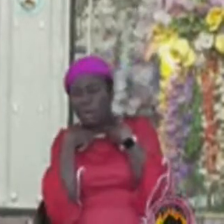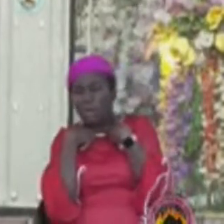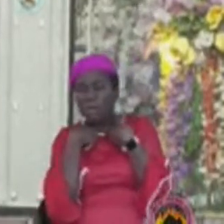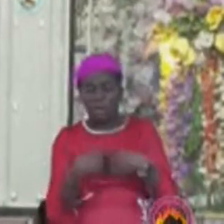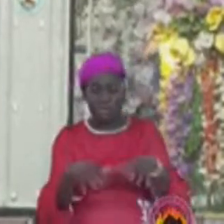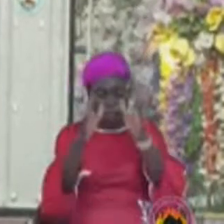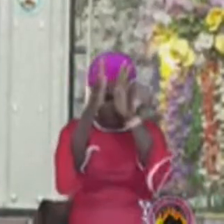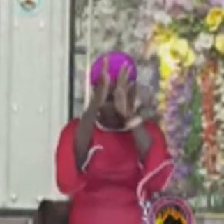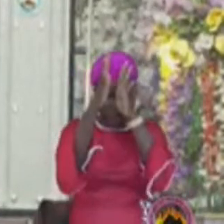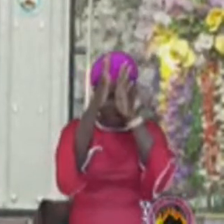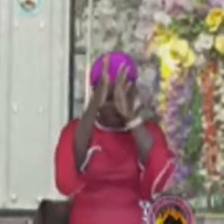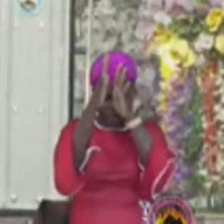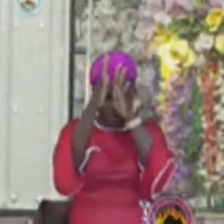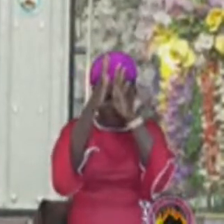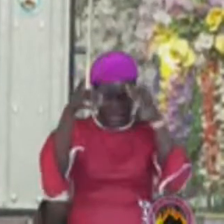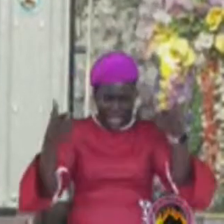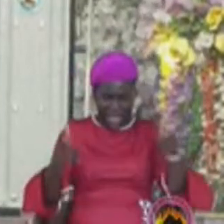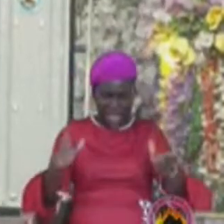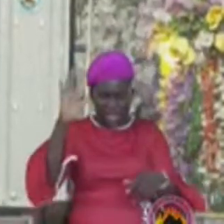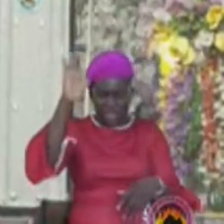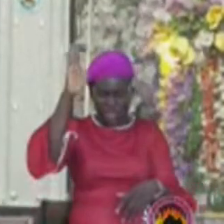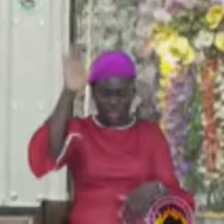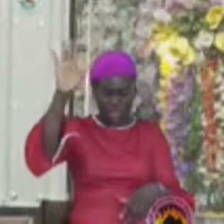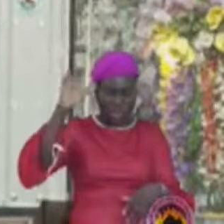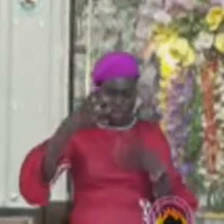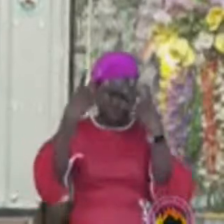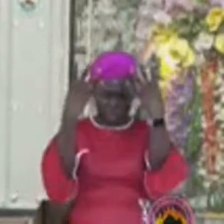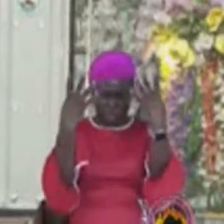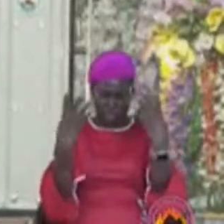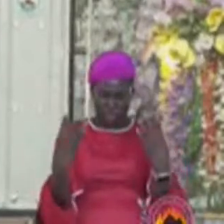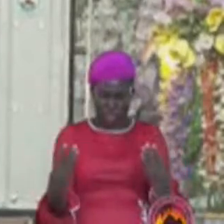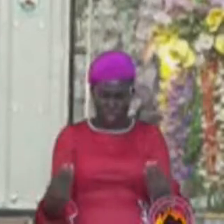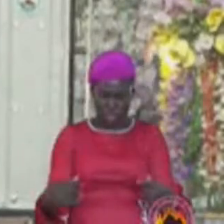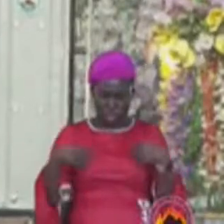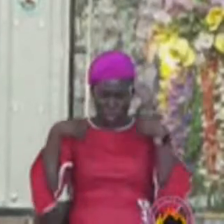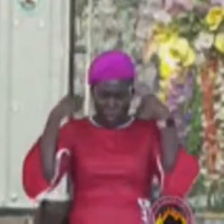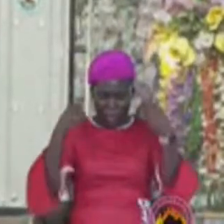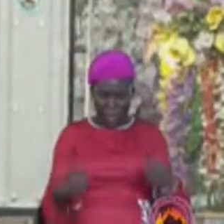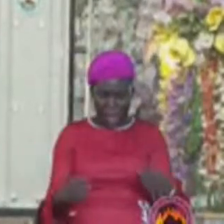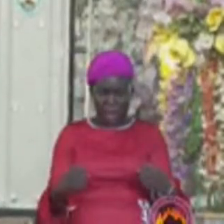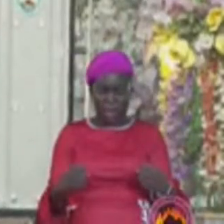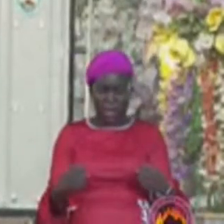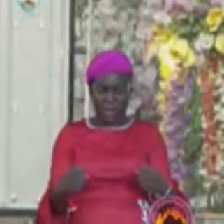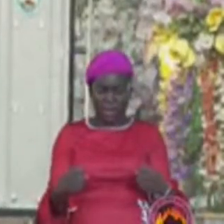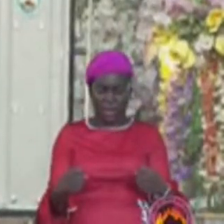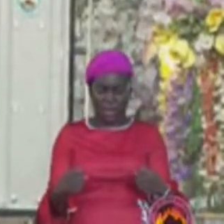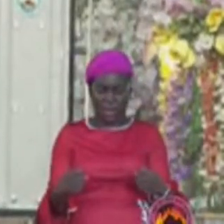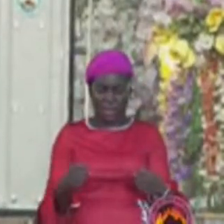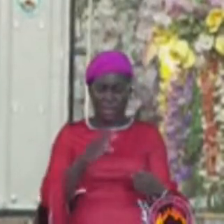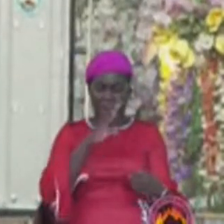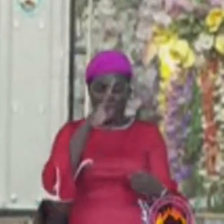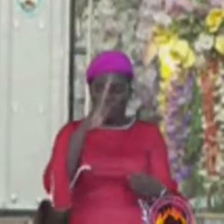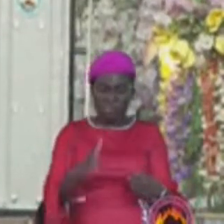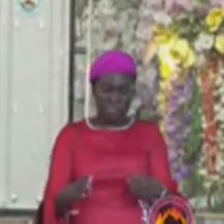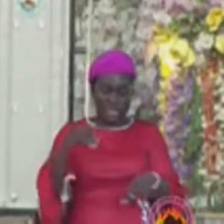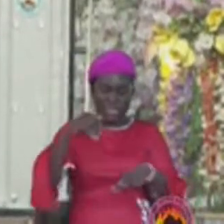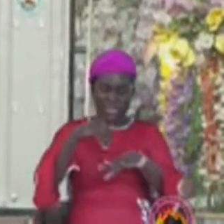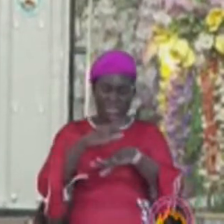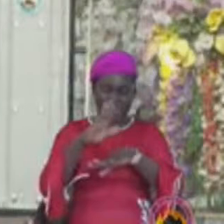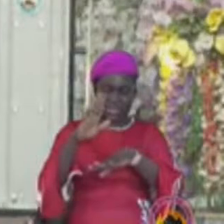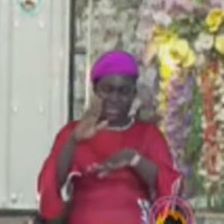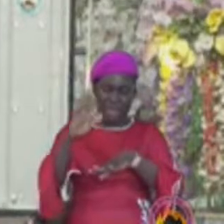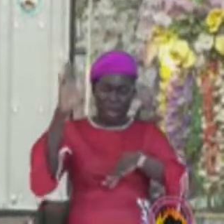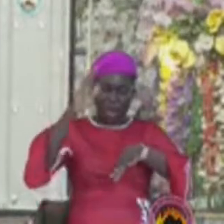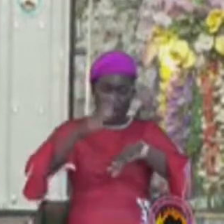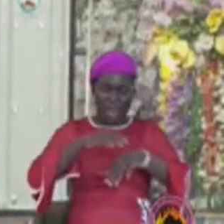Father, let your solution power be released